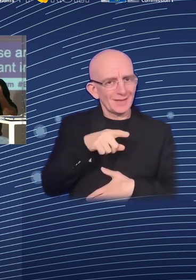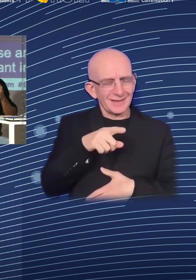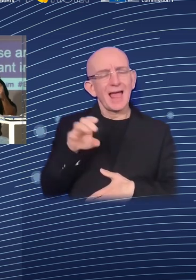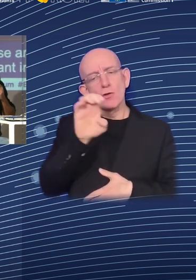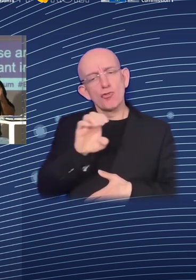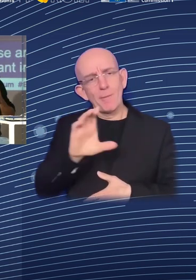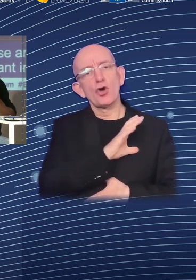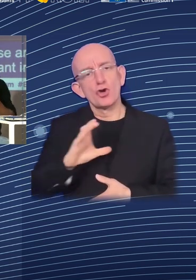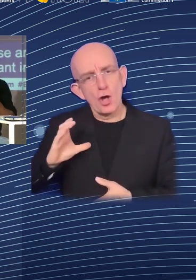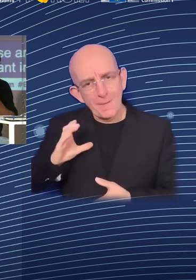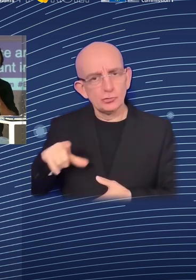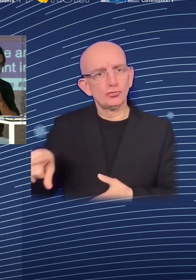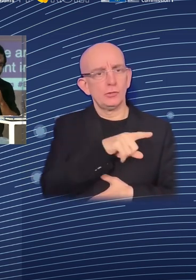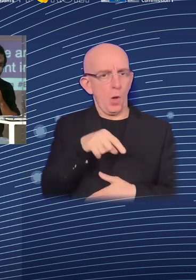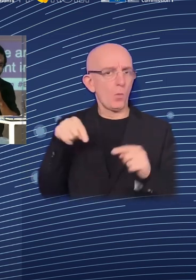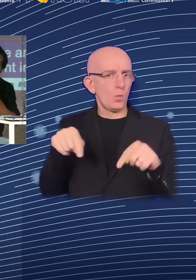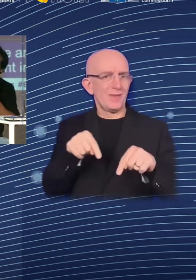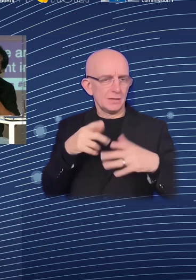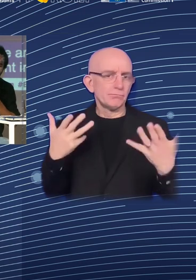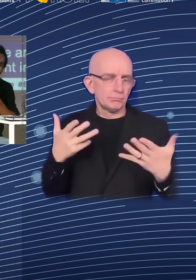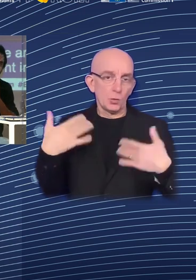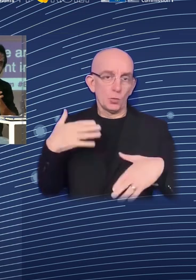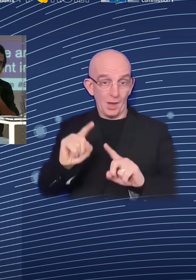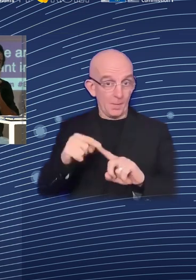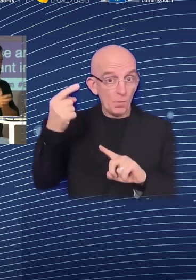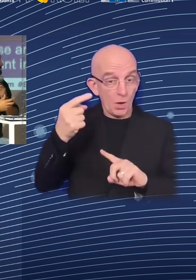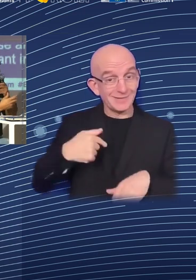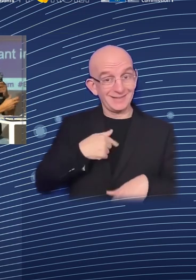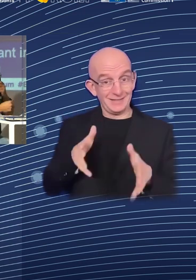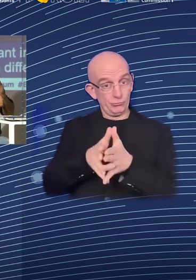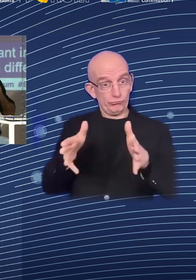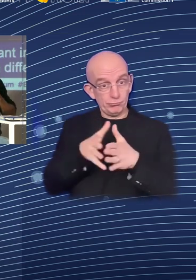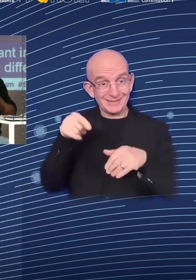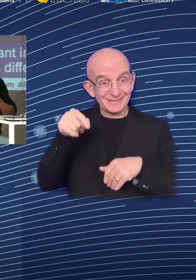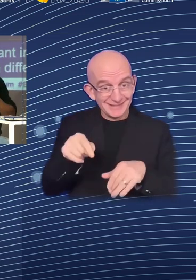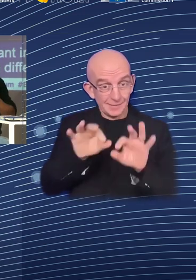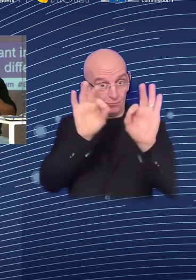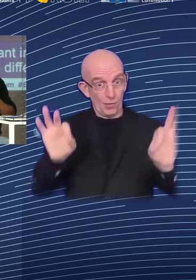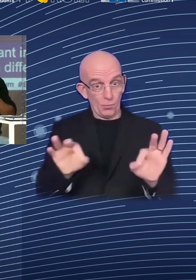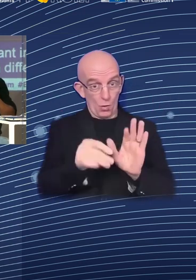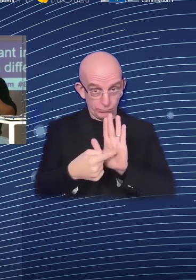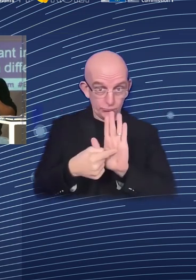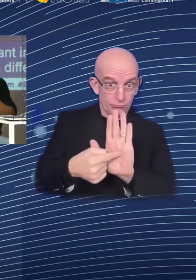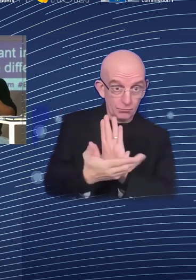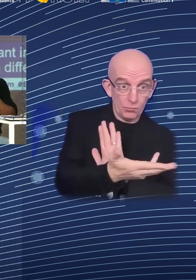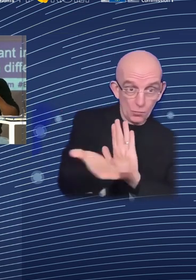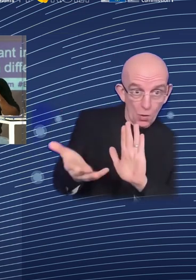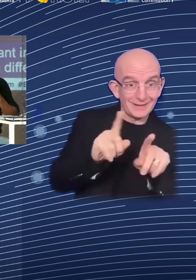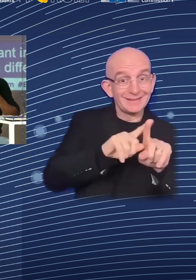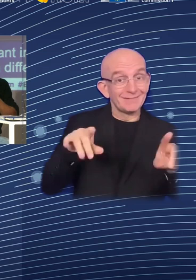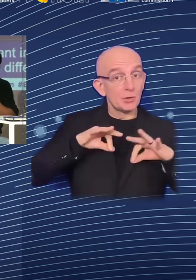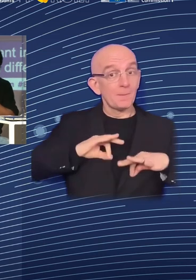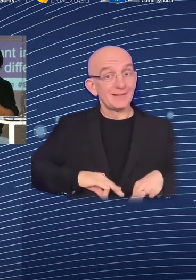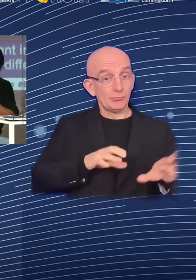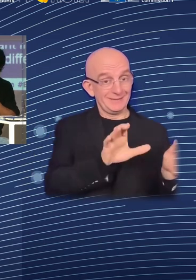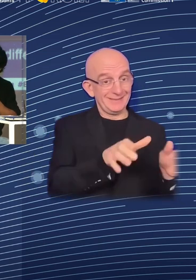different ministries in France. And so we've got an assessment tool, the first one, and the assessment is not...